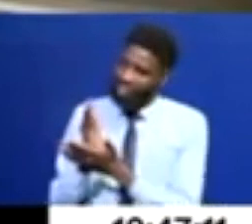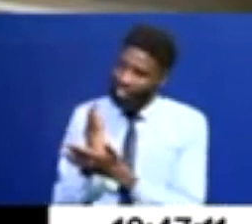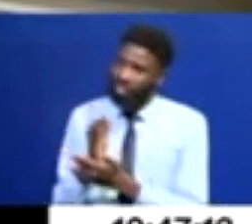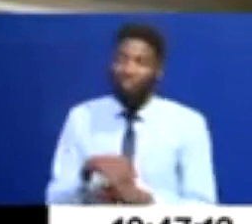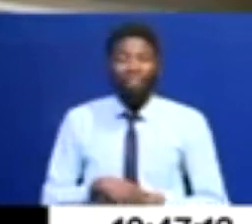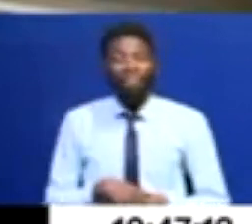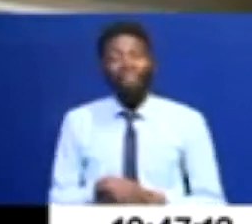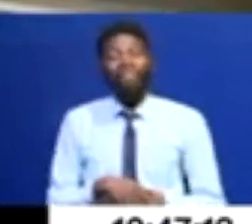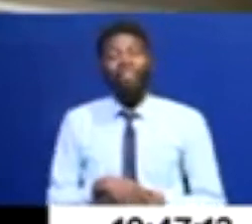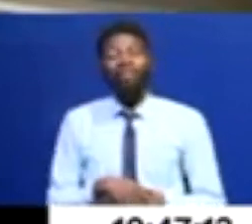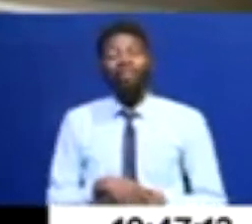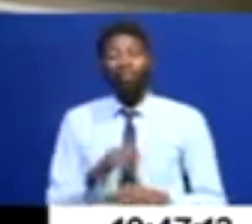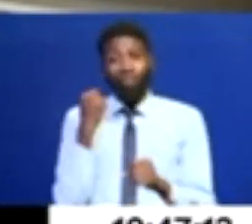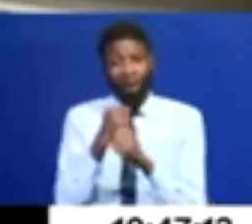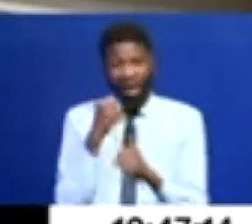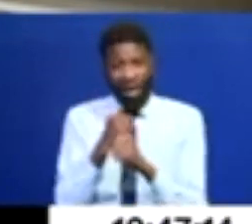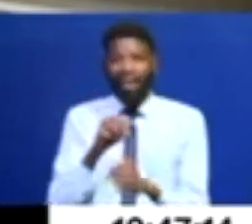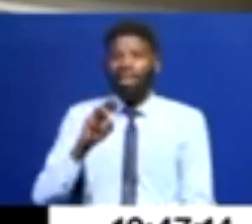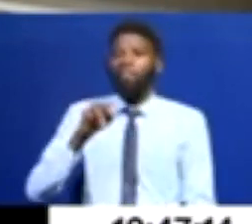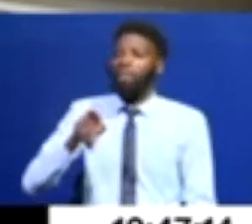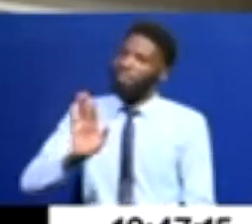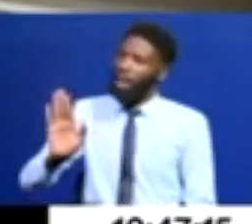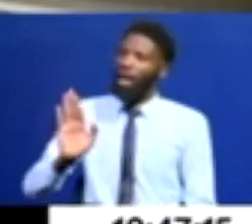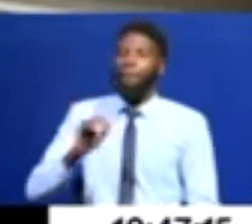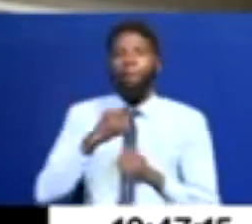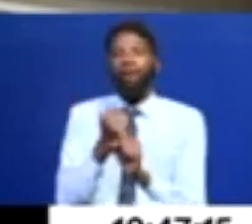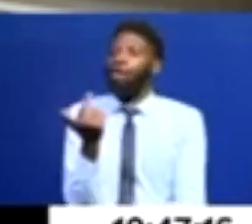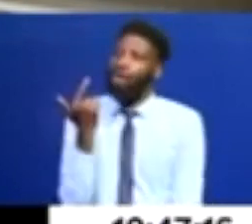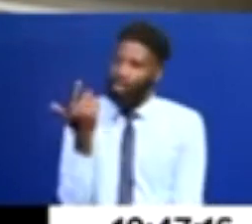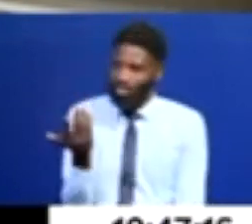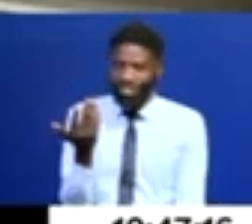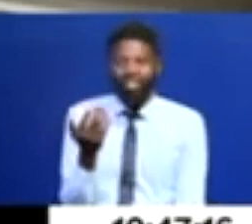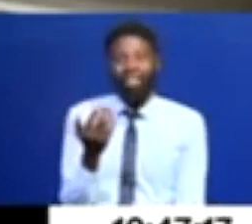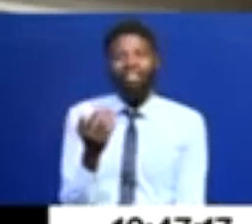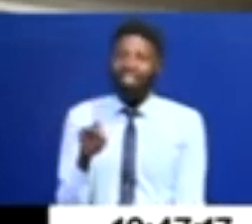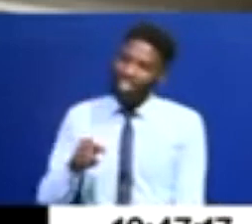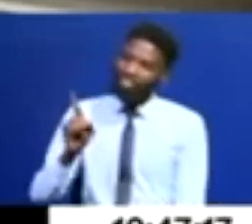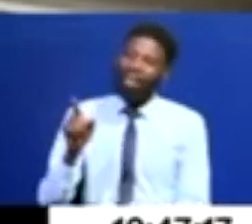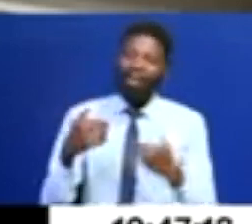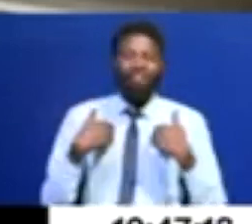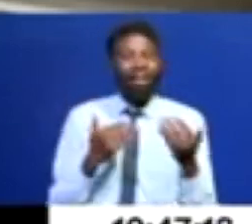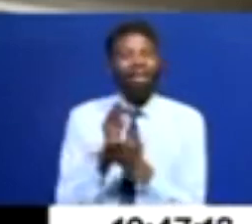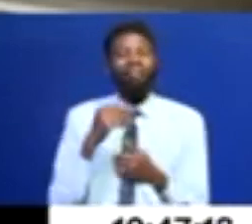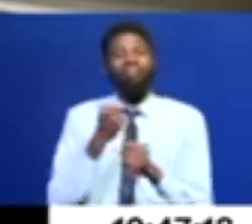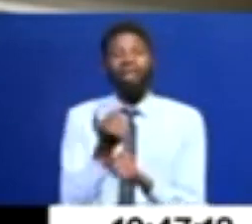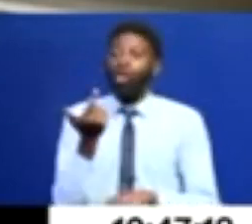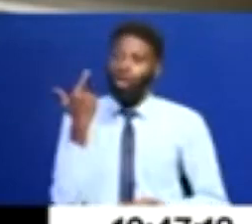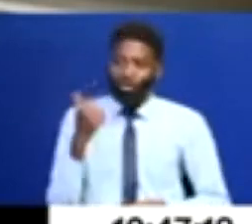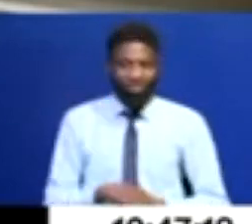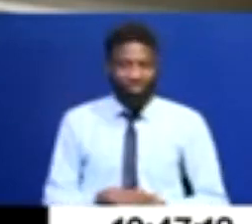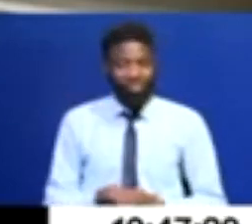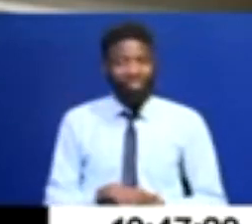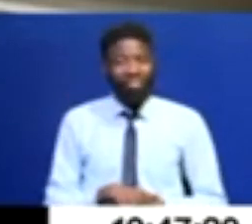the work of the legislator mm-hmm. is to make laws, mm-hmm. right? Precisely. Yes. Mm-hmm. So he has a right to make laws. Mm-hmm. So debating